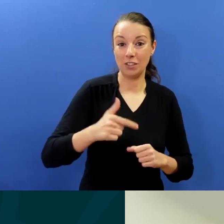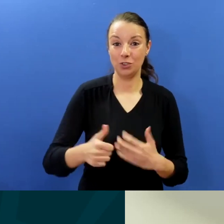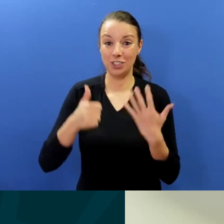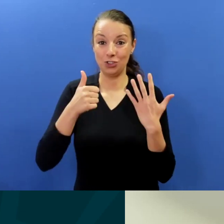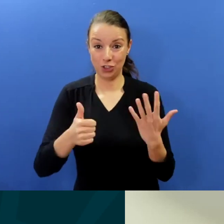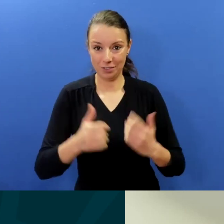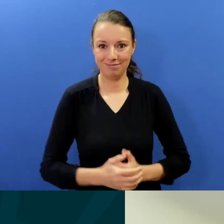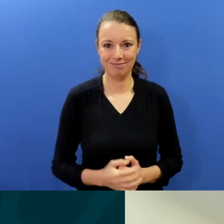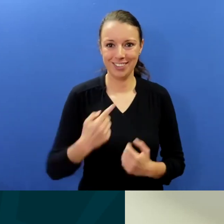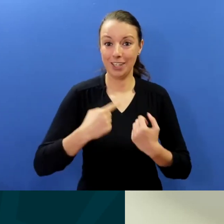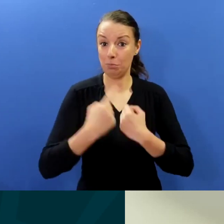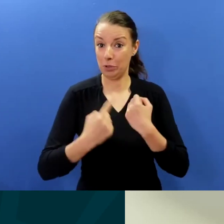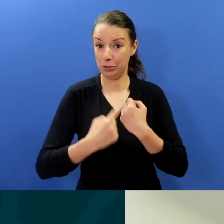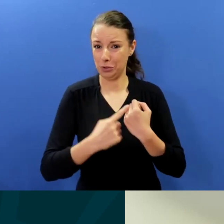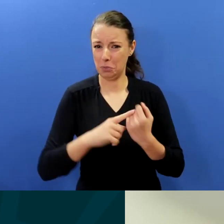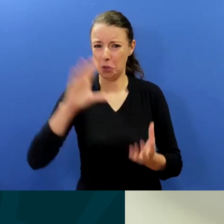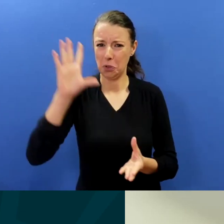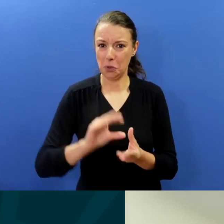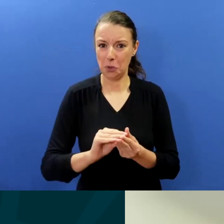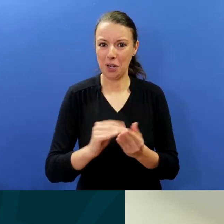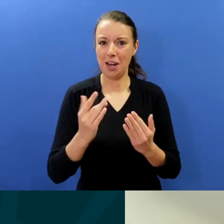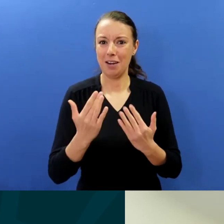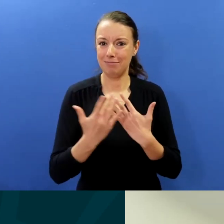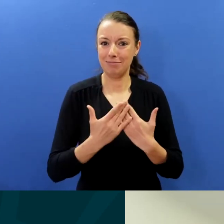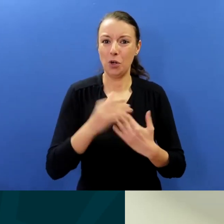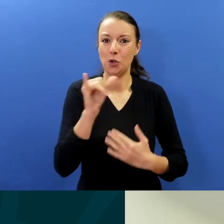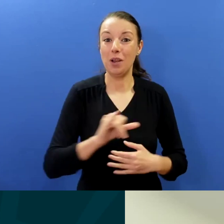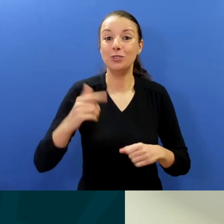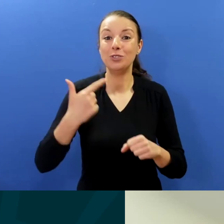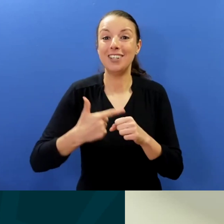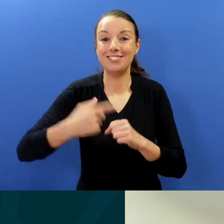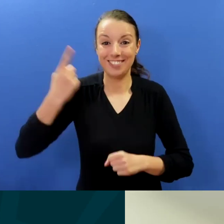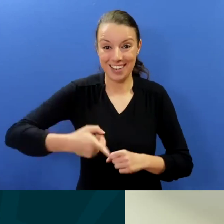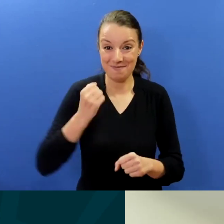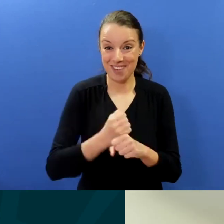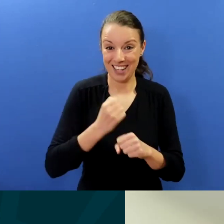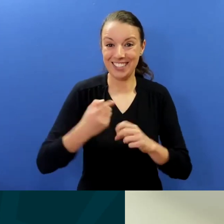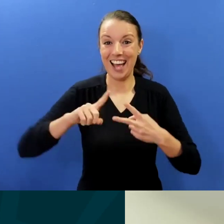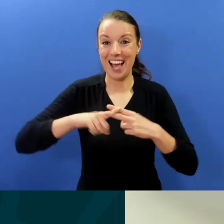2006. So it's going to be a very important